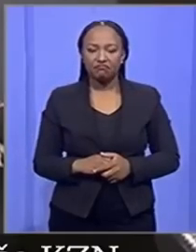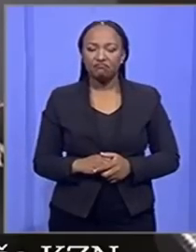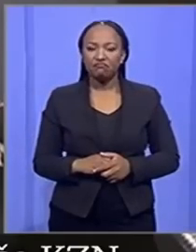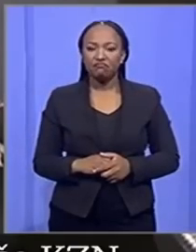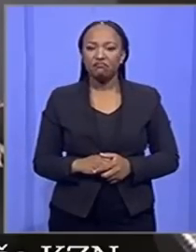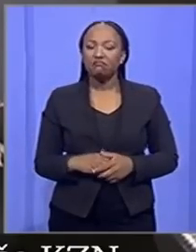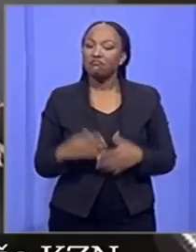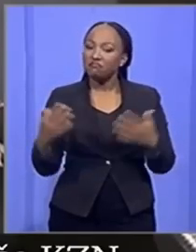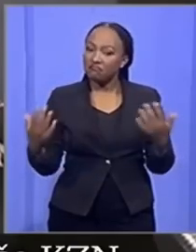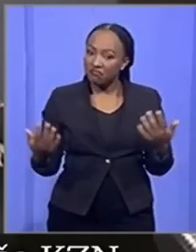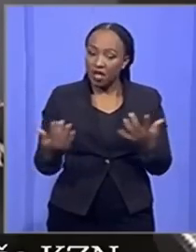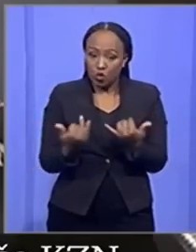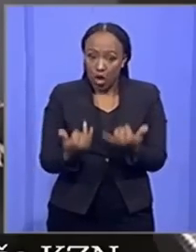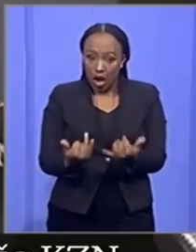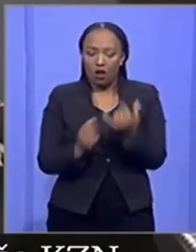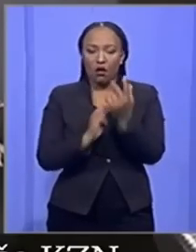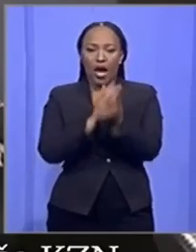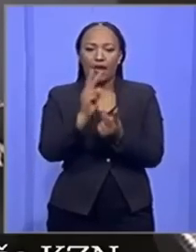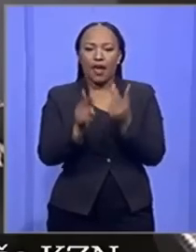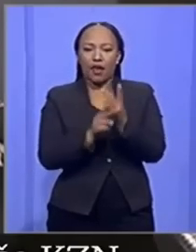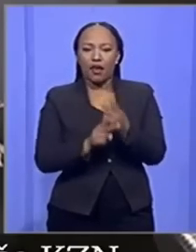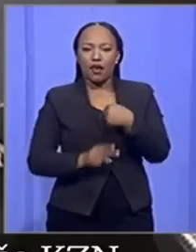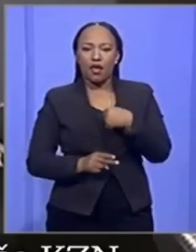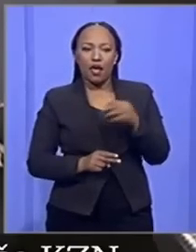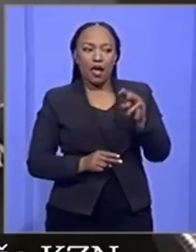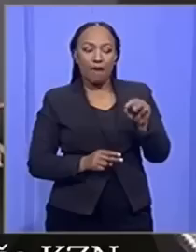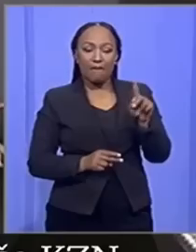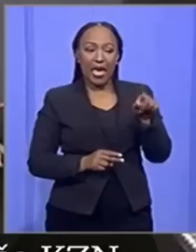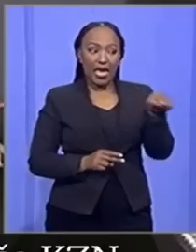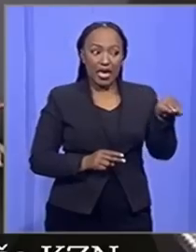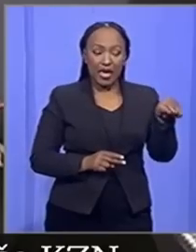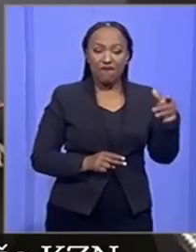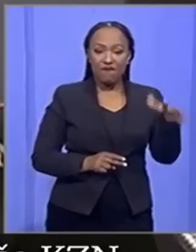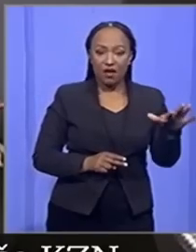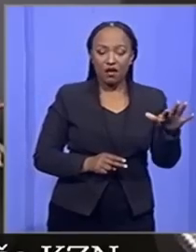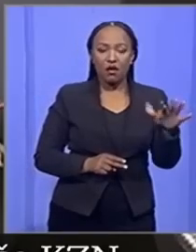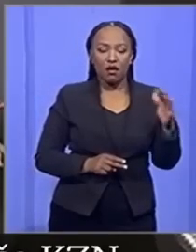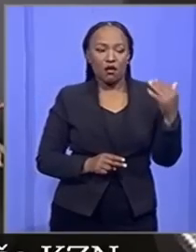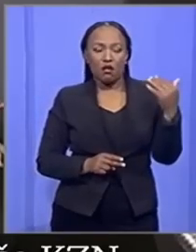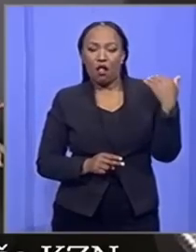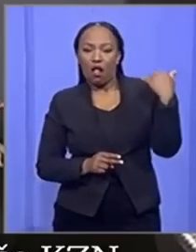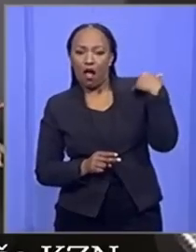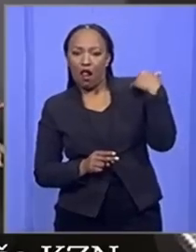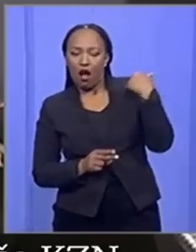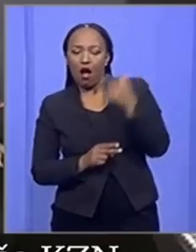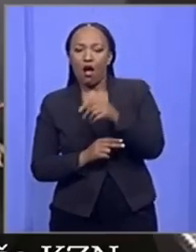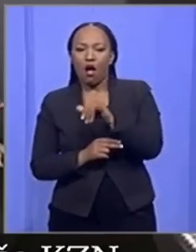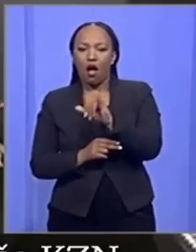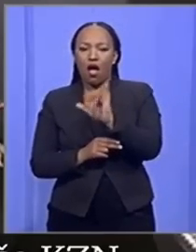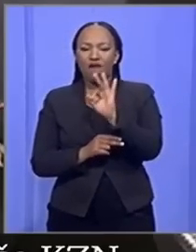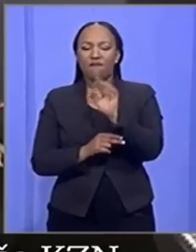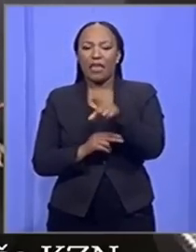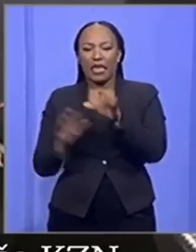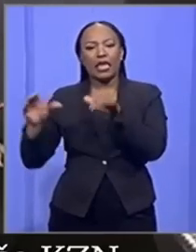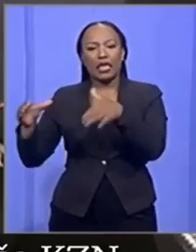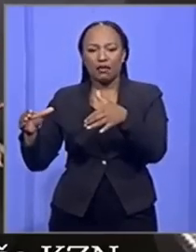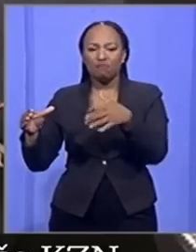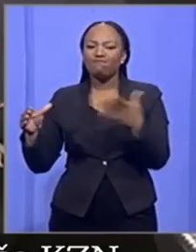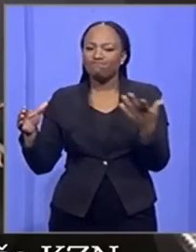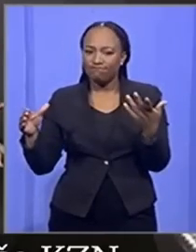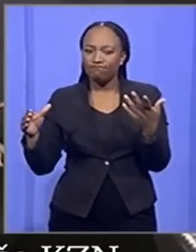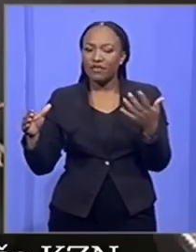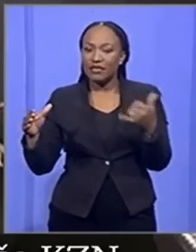renewed attempts today by the MK party to reach out to the IFP.